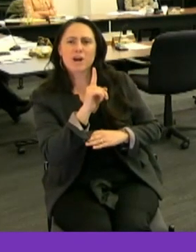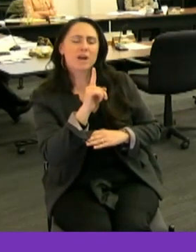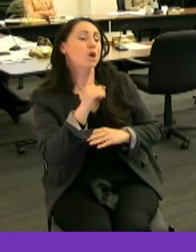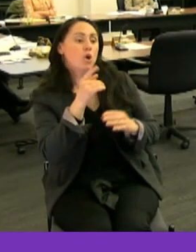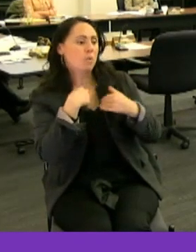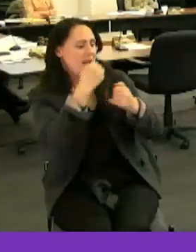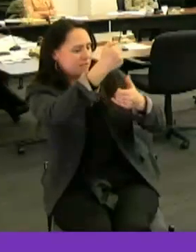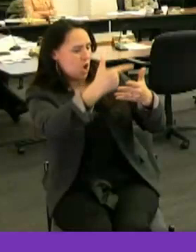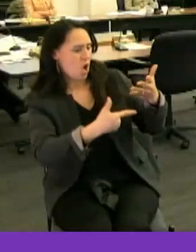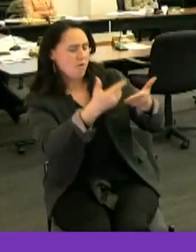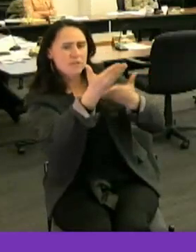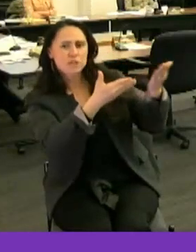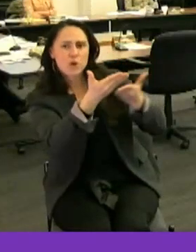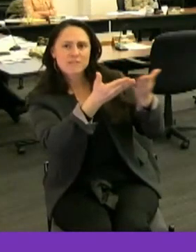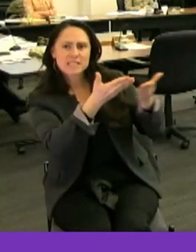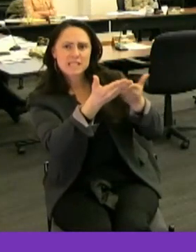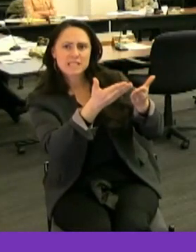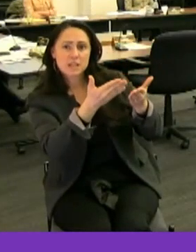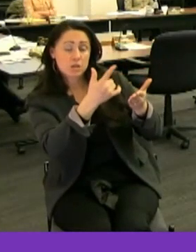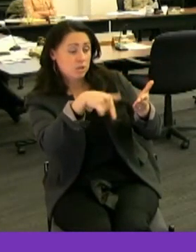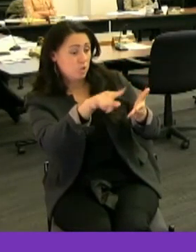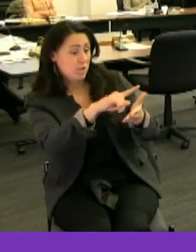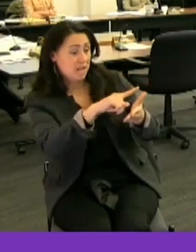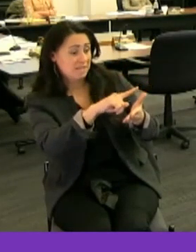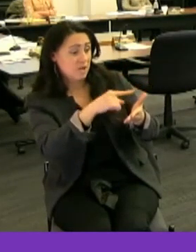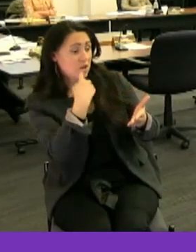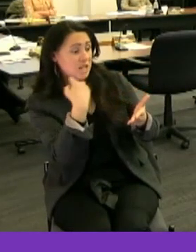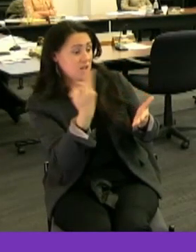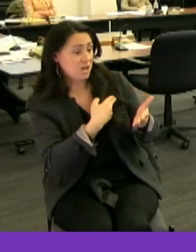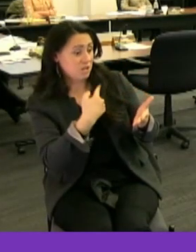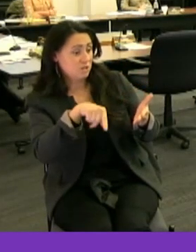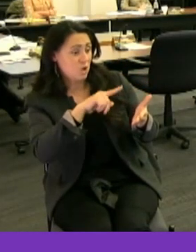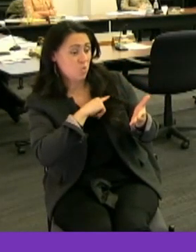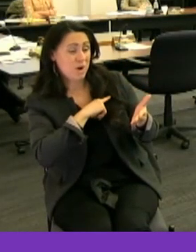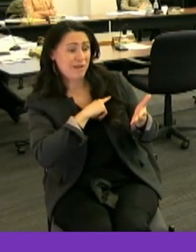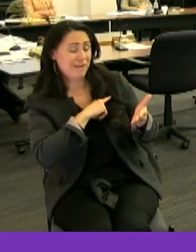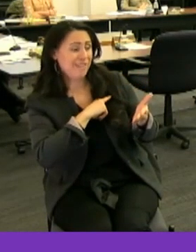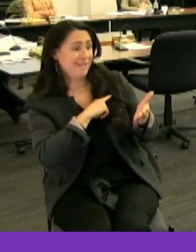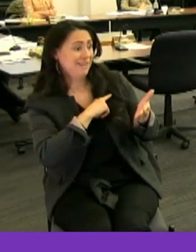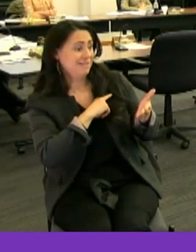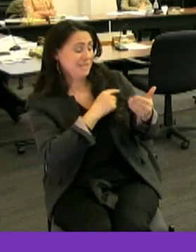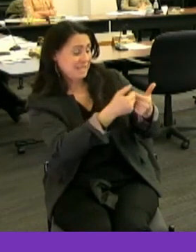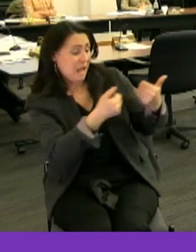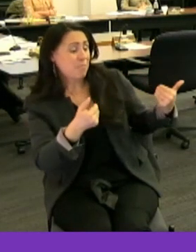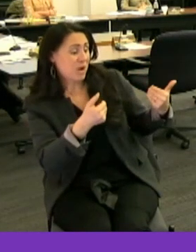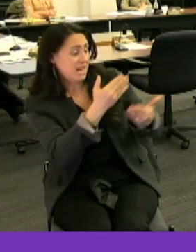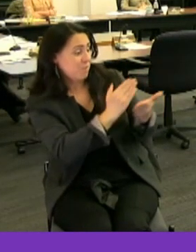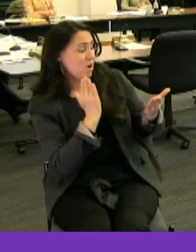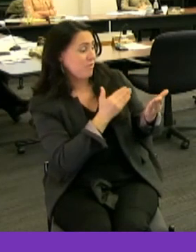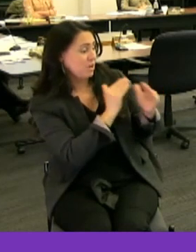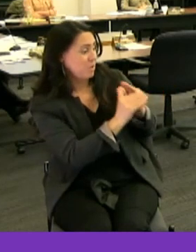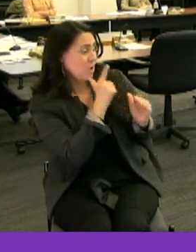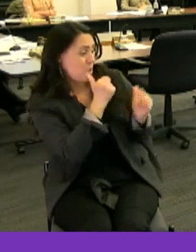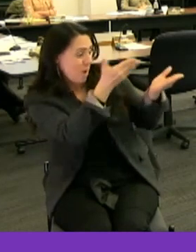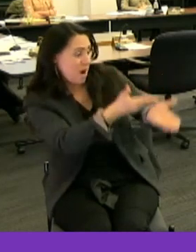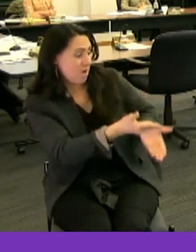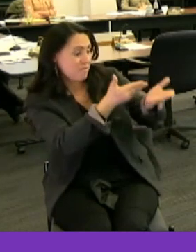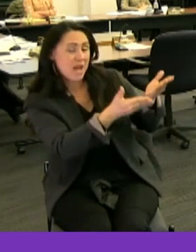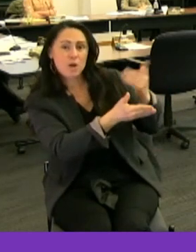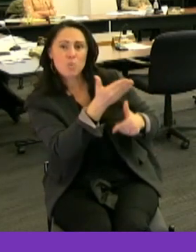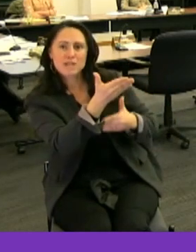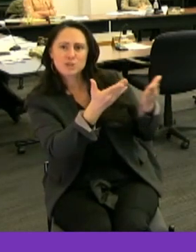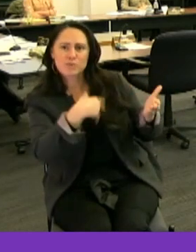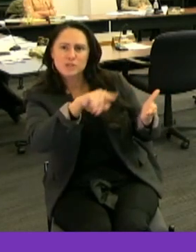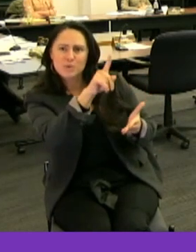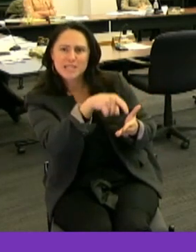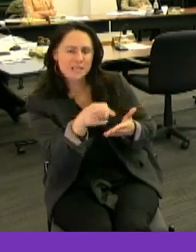We have all the services. You guys are telling us we're marginalizing a part of our community. Who are they? And what services